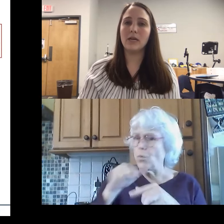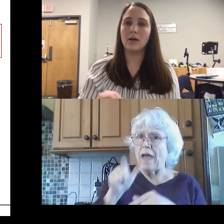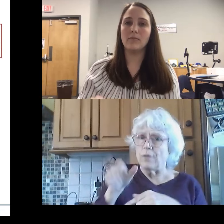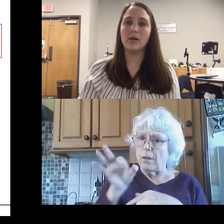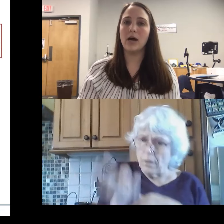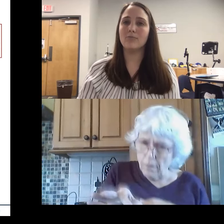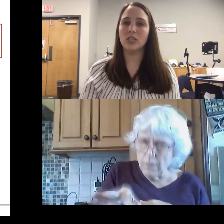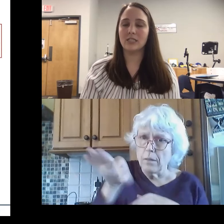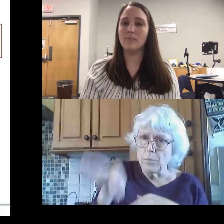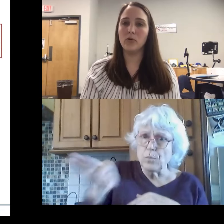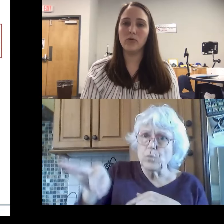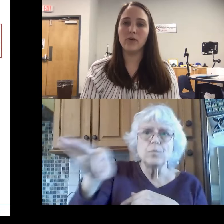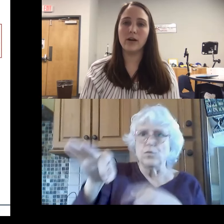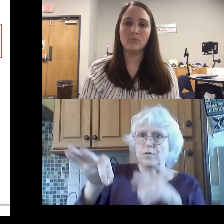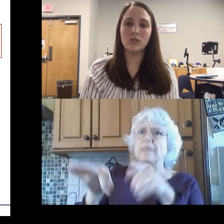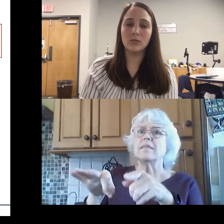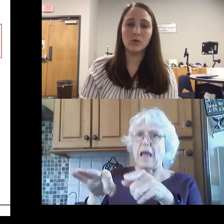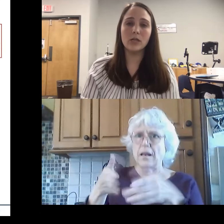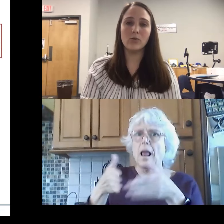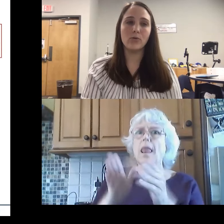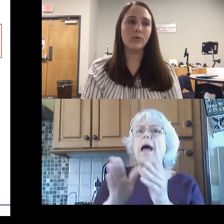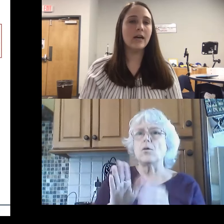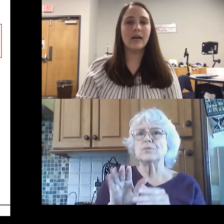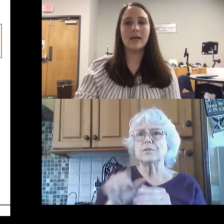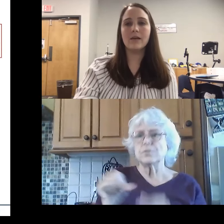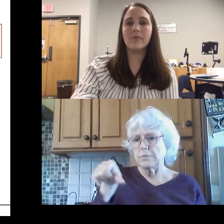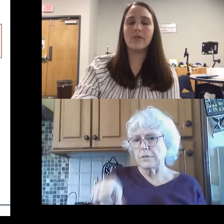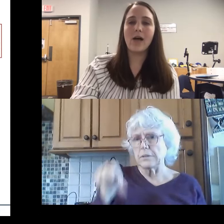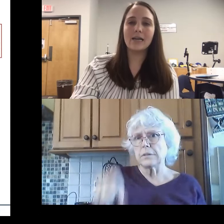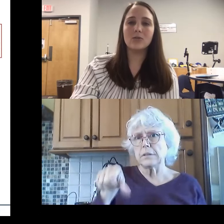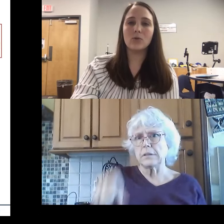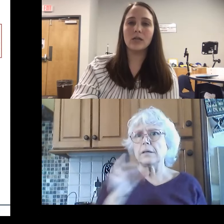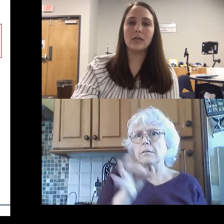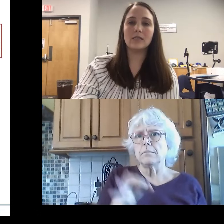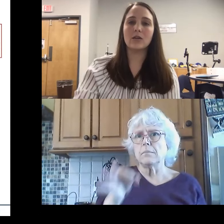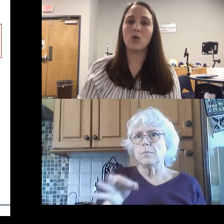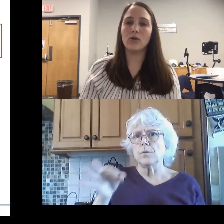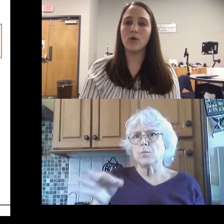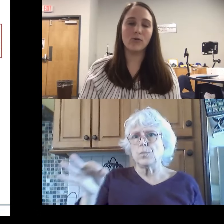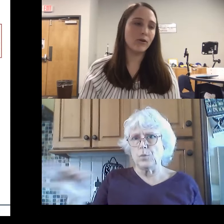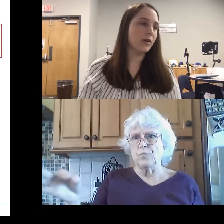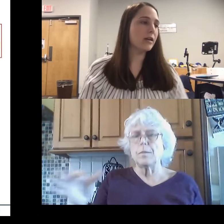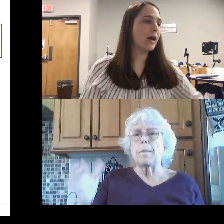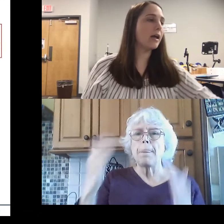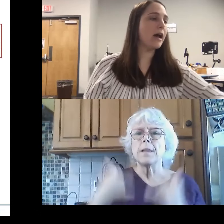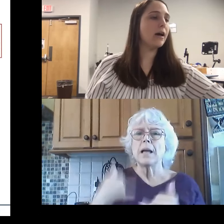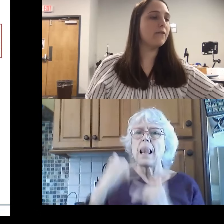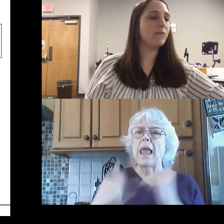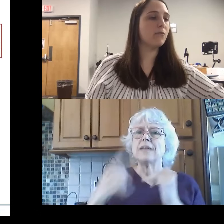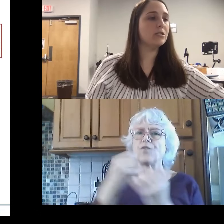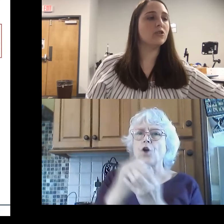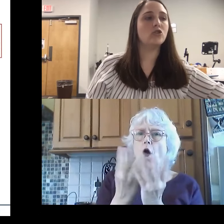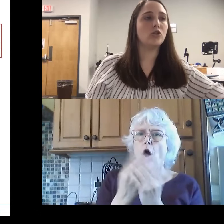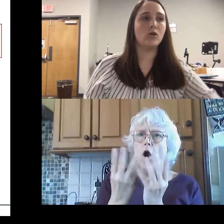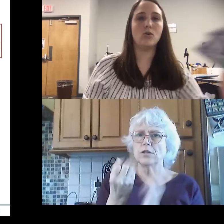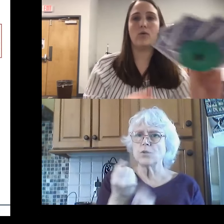Pick up the objects and move, um, which is pretty cool. And then the last one is a card holder and I have